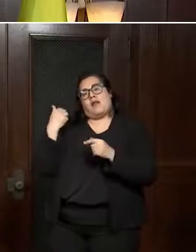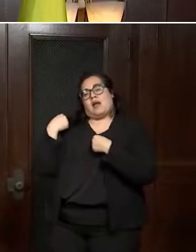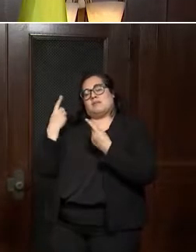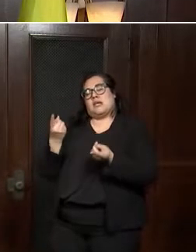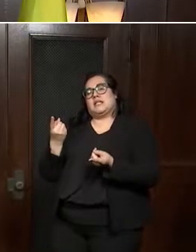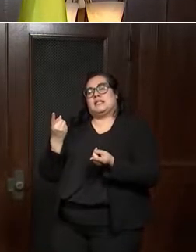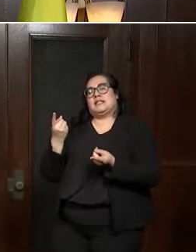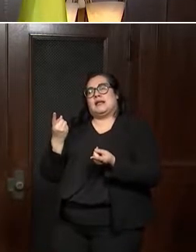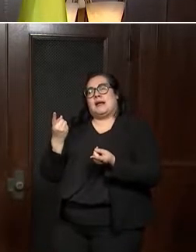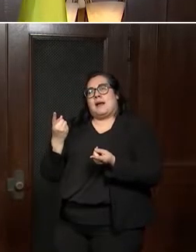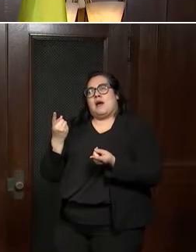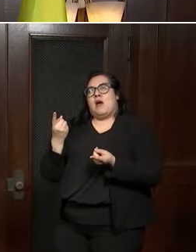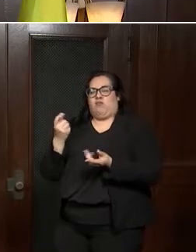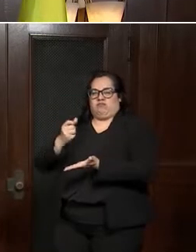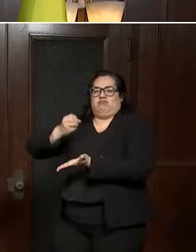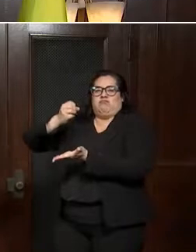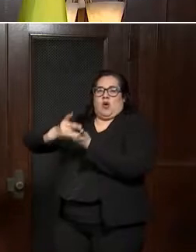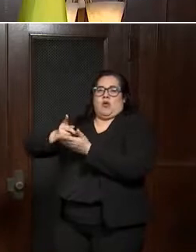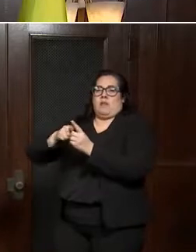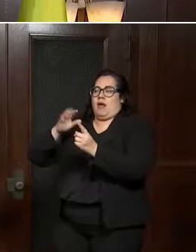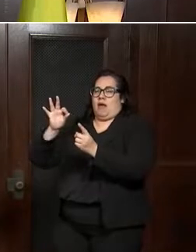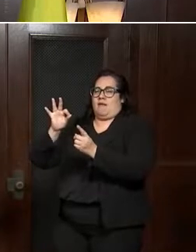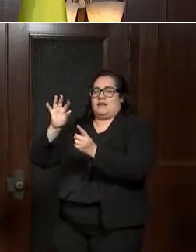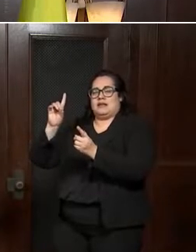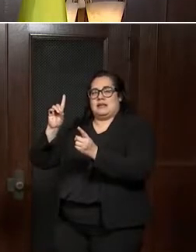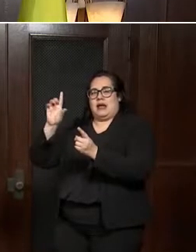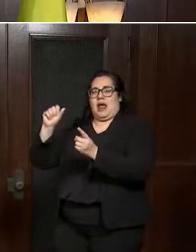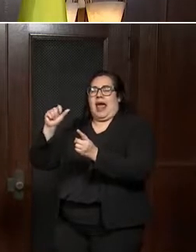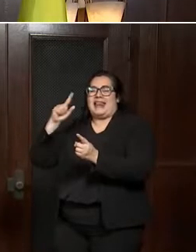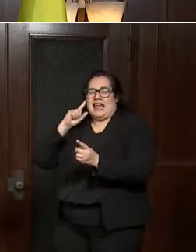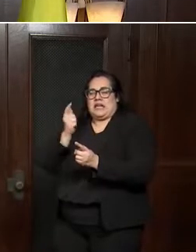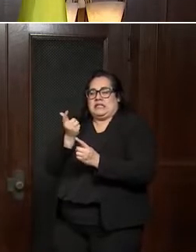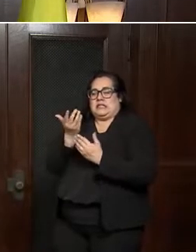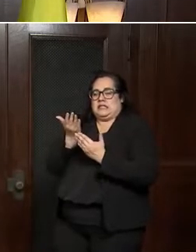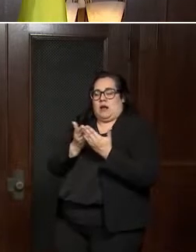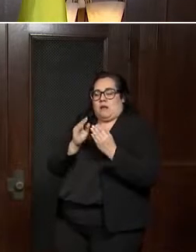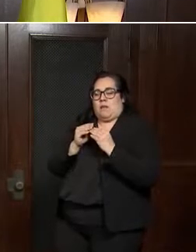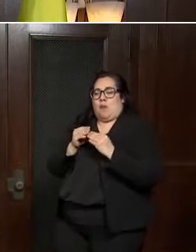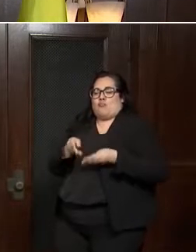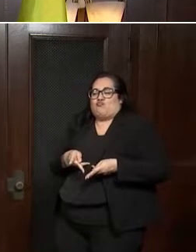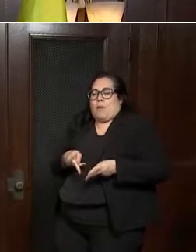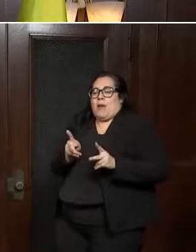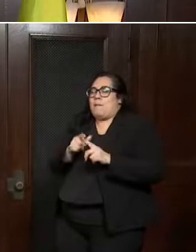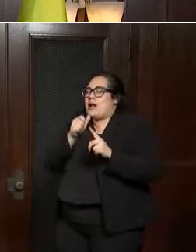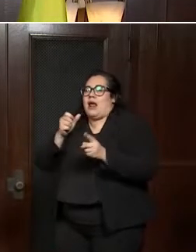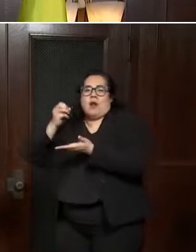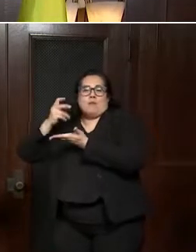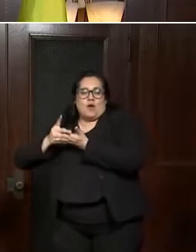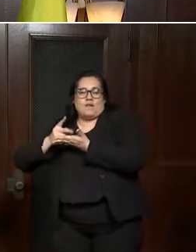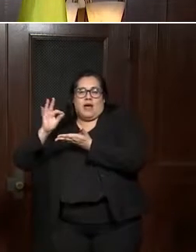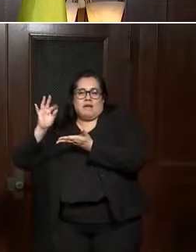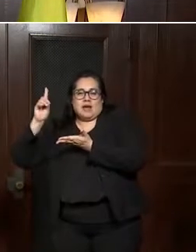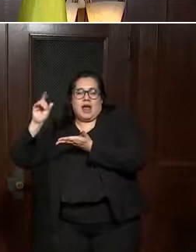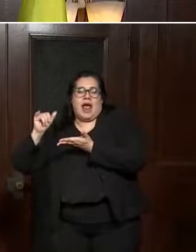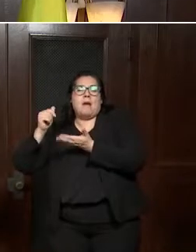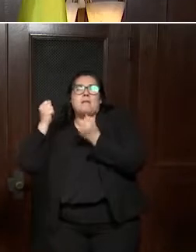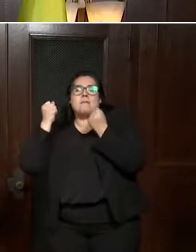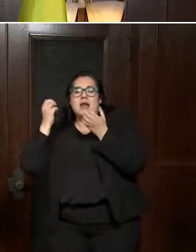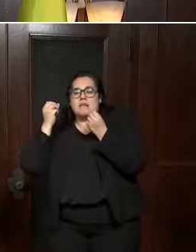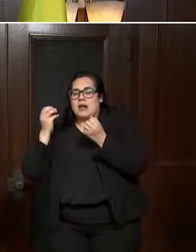been authorized by FDA. There's a number that I think are permitted but not approved by the FDA, and many